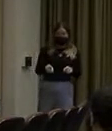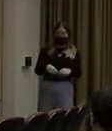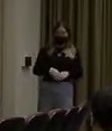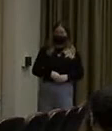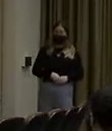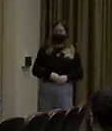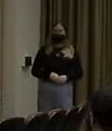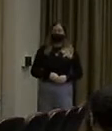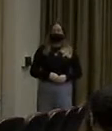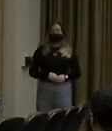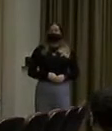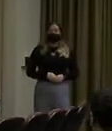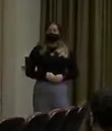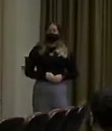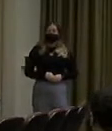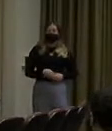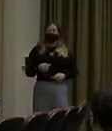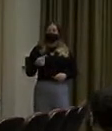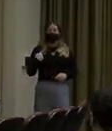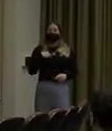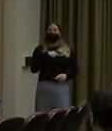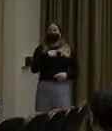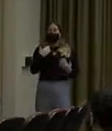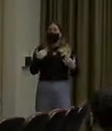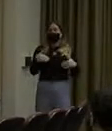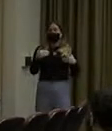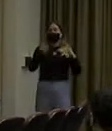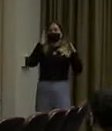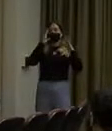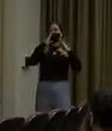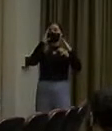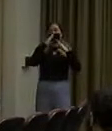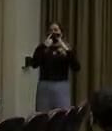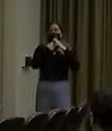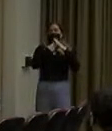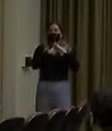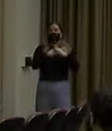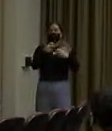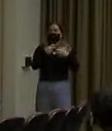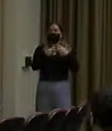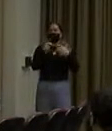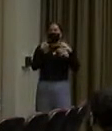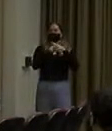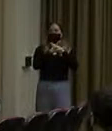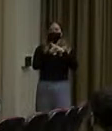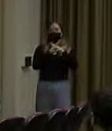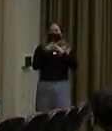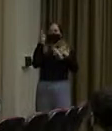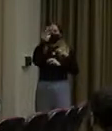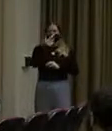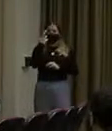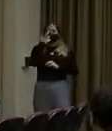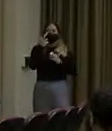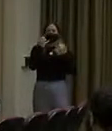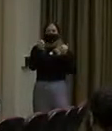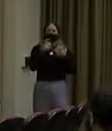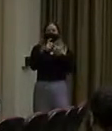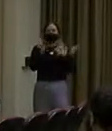an industry, we were in some tremendous trouble, and we really just have to change the way that we deal with supply chain.